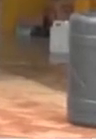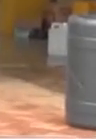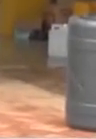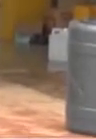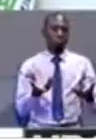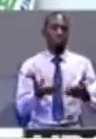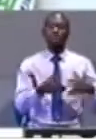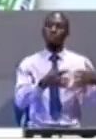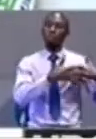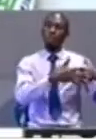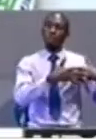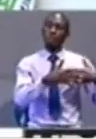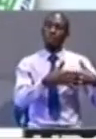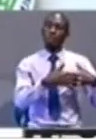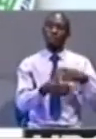immune system strong.